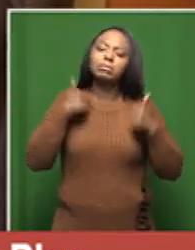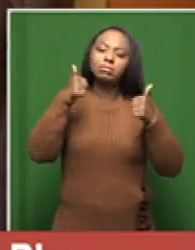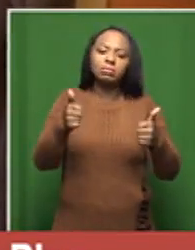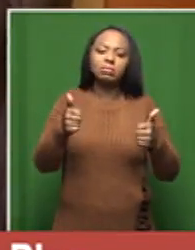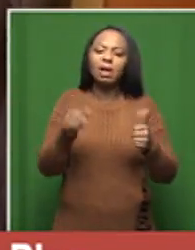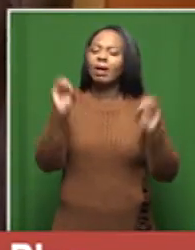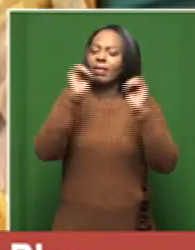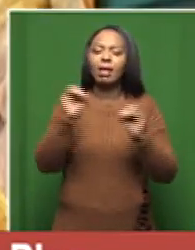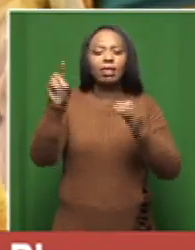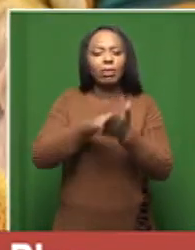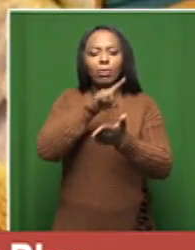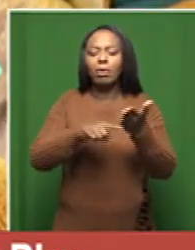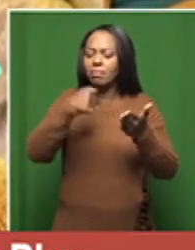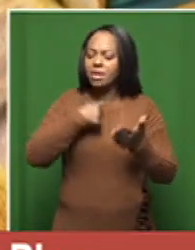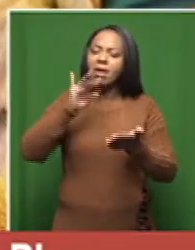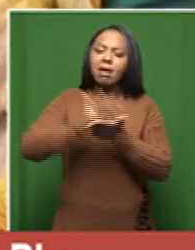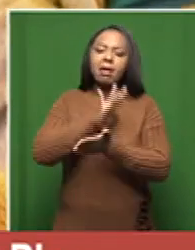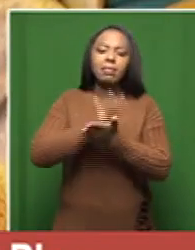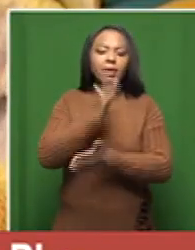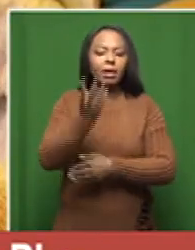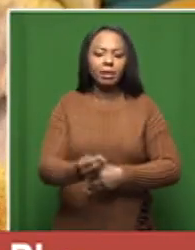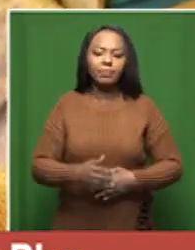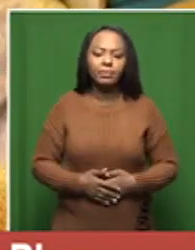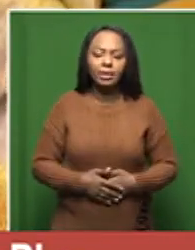wrong. I am happy. They